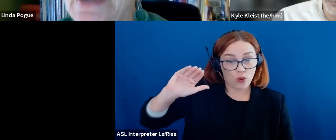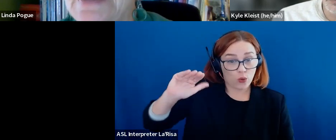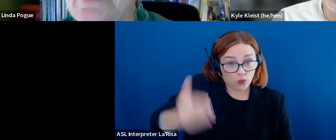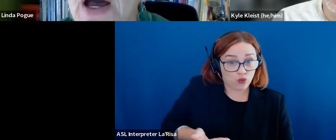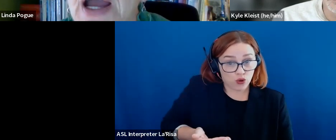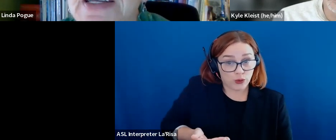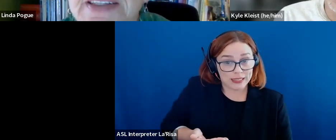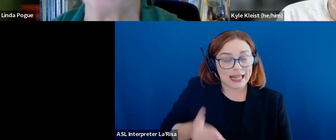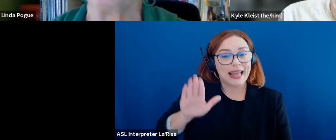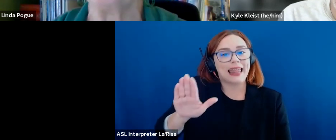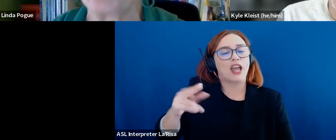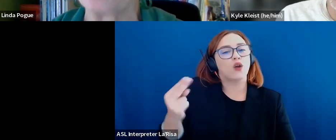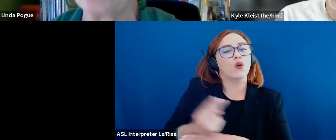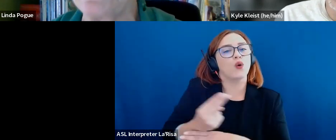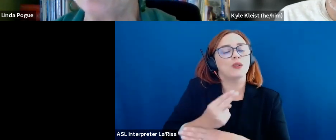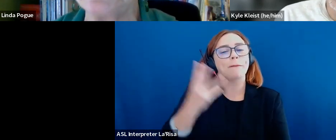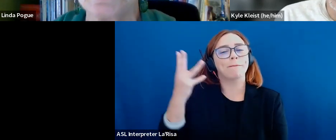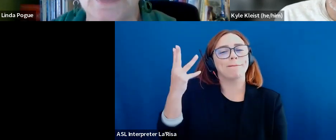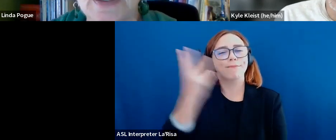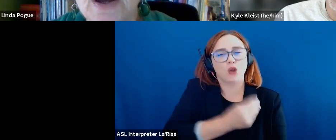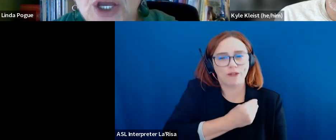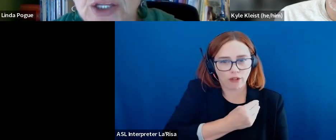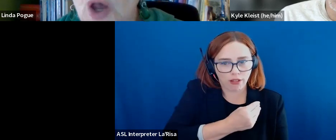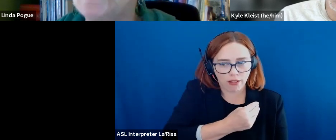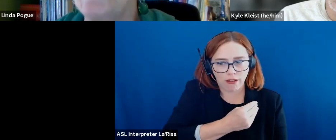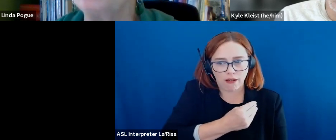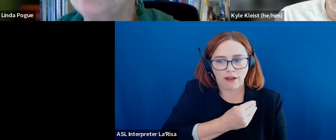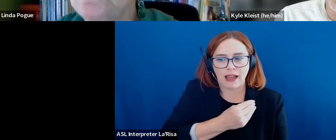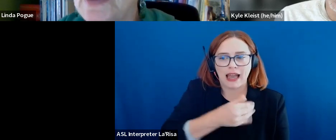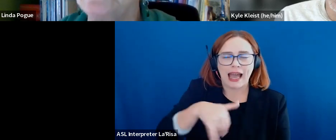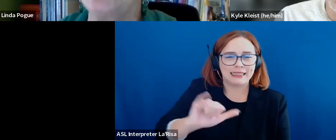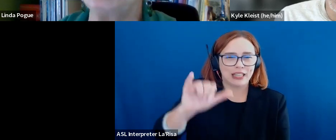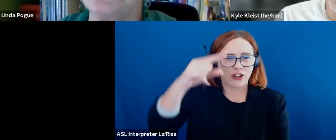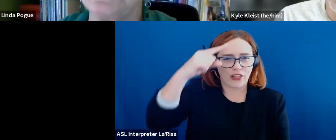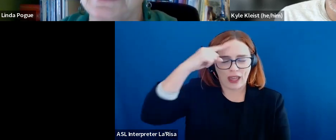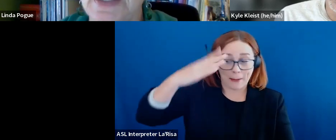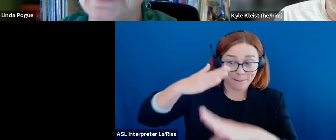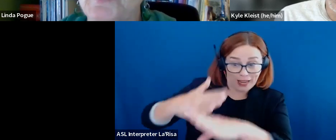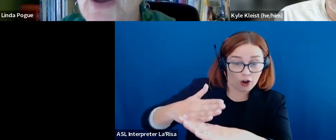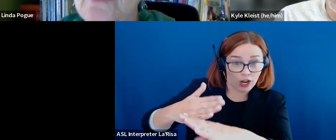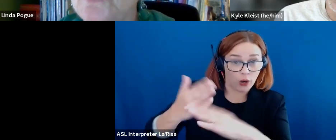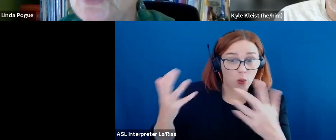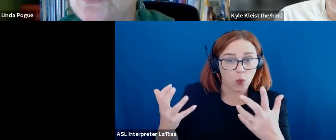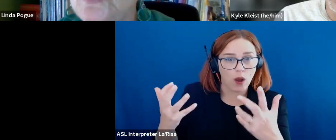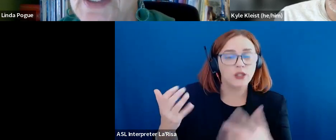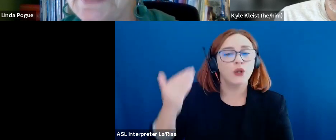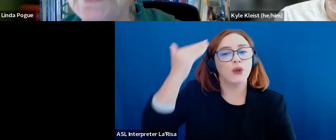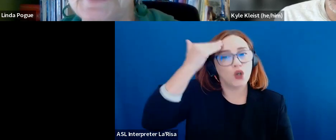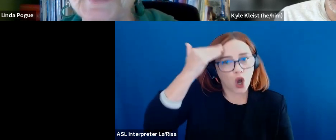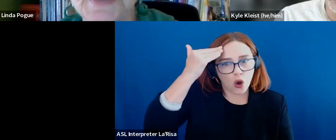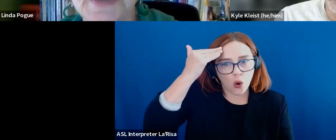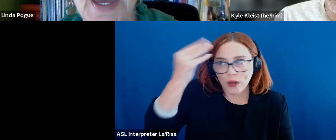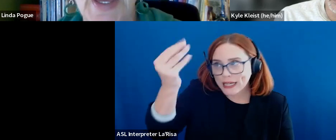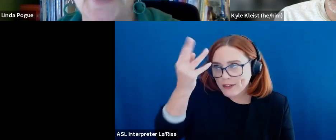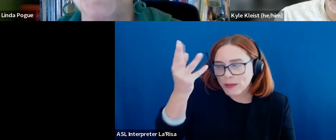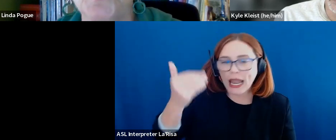beautifully. I still say the barrier is knowing about it, recognizing it as the powerful tool that it